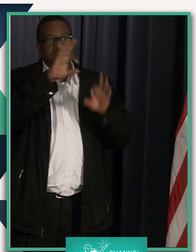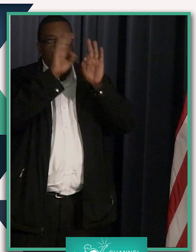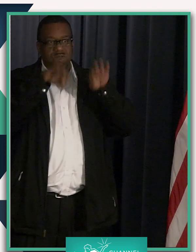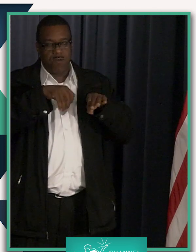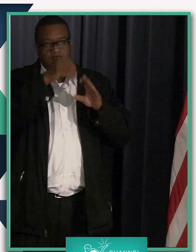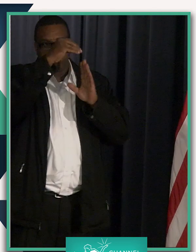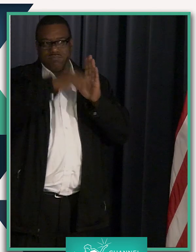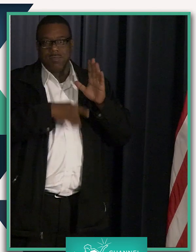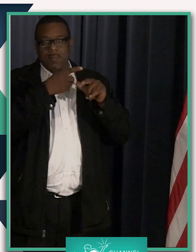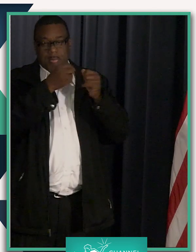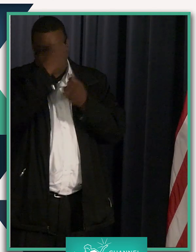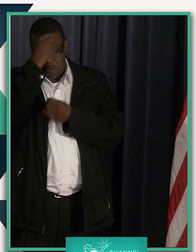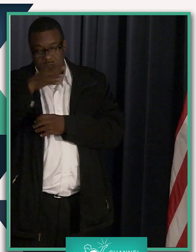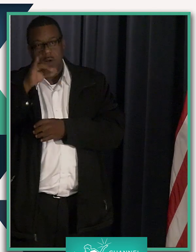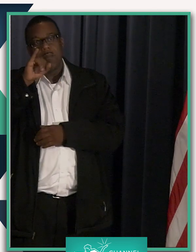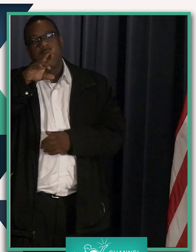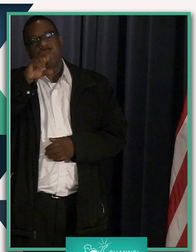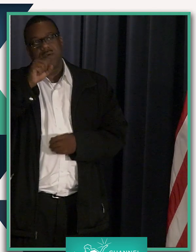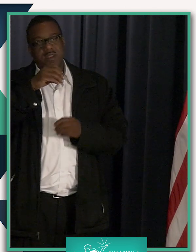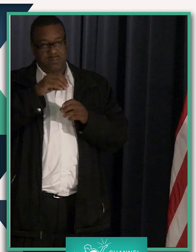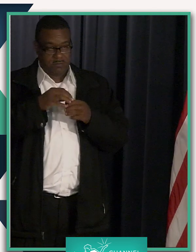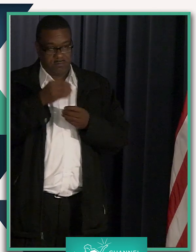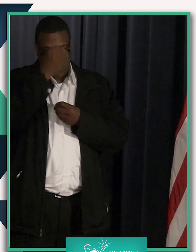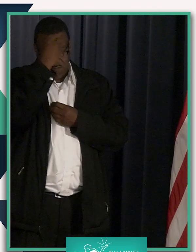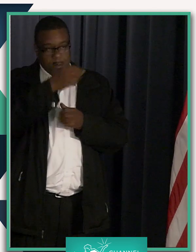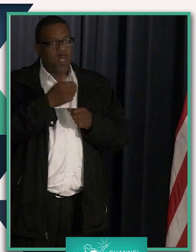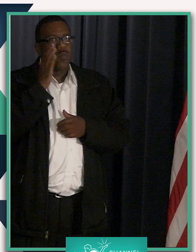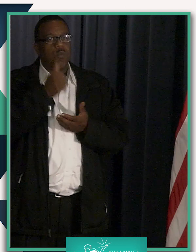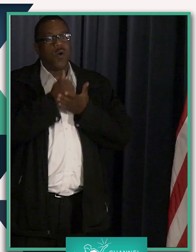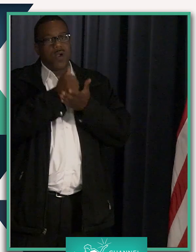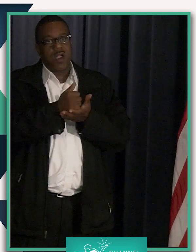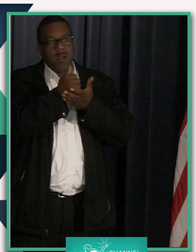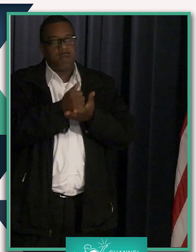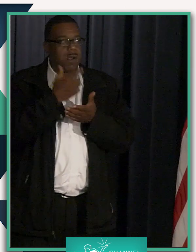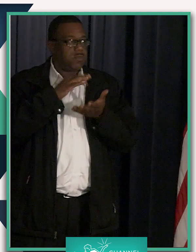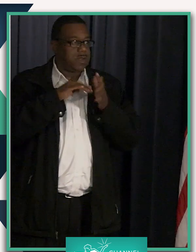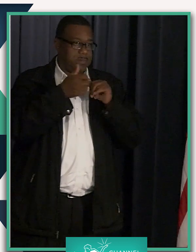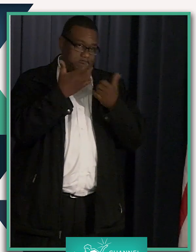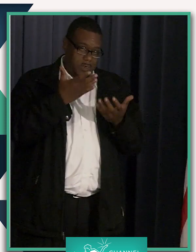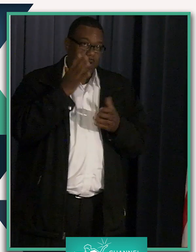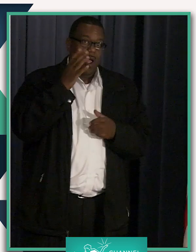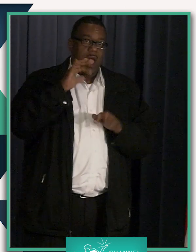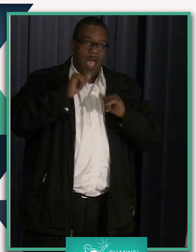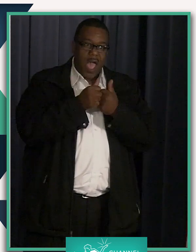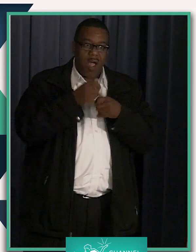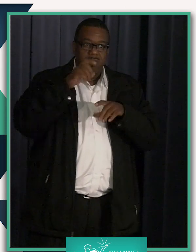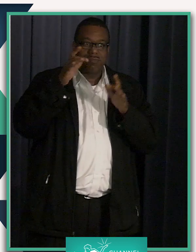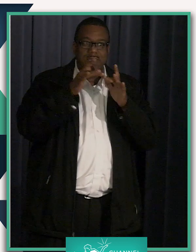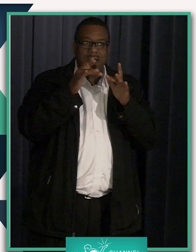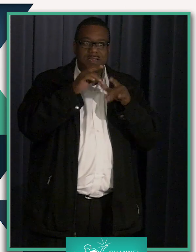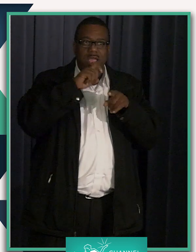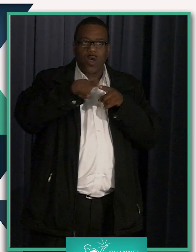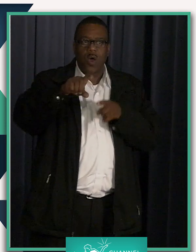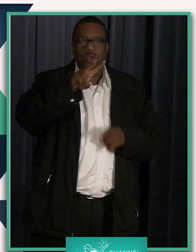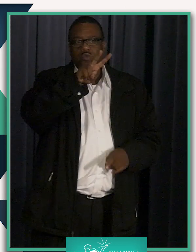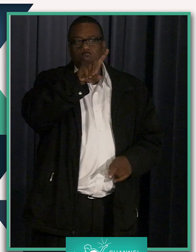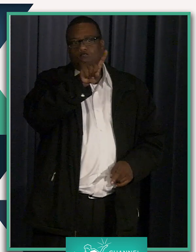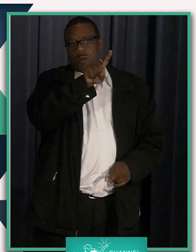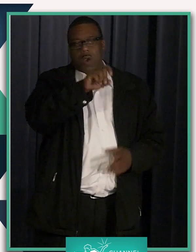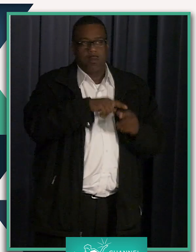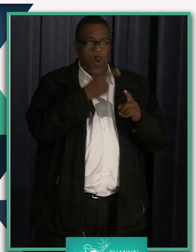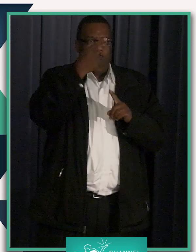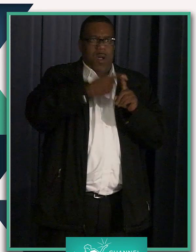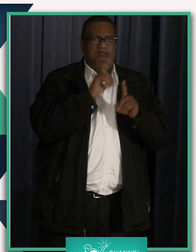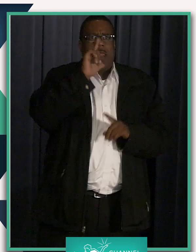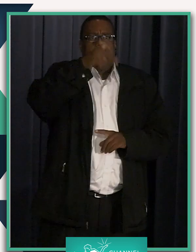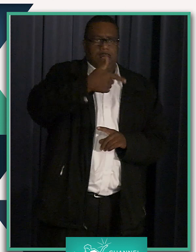the good news with the IRS. And we're going to help you do that at getthefax.org or calling 211. And then a month or two later,